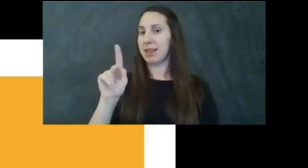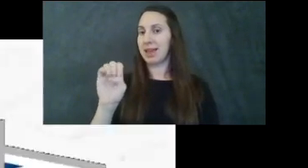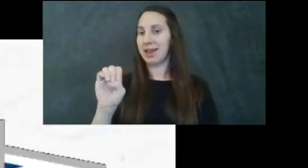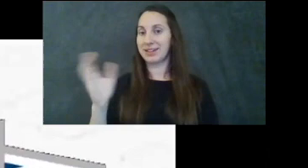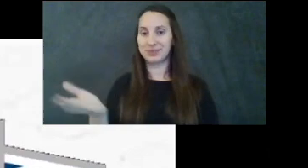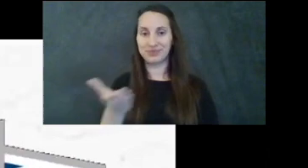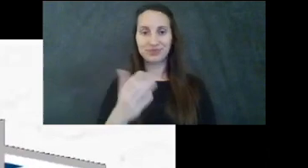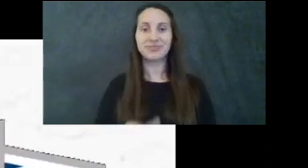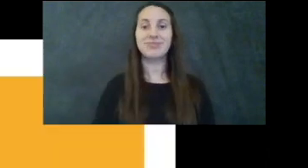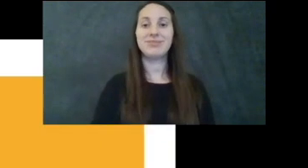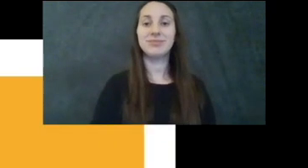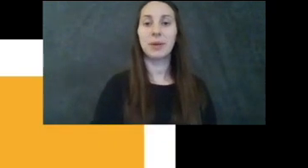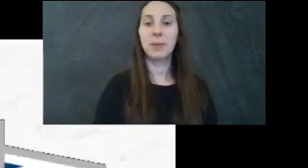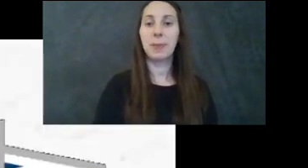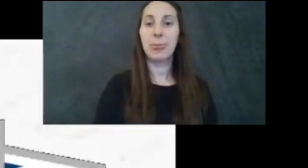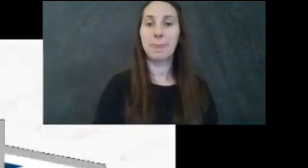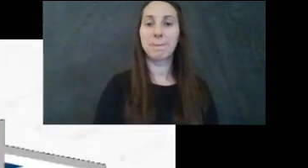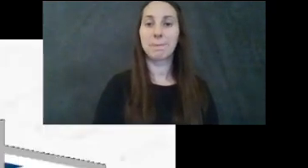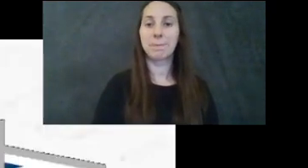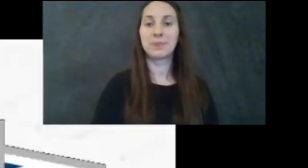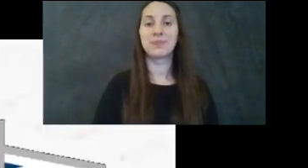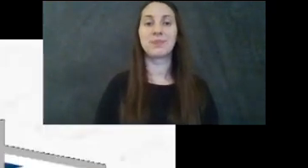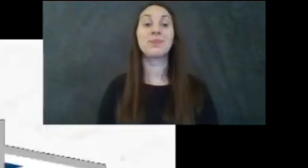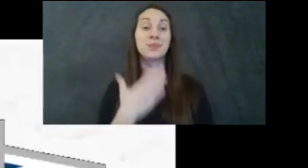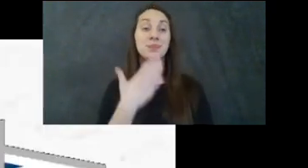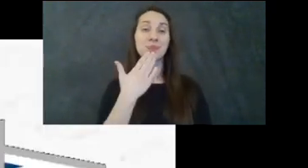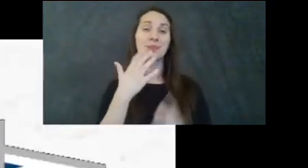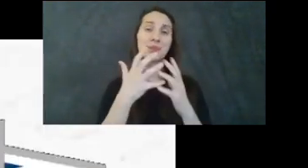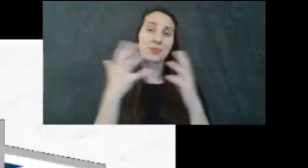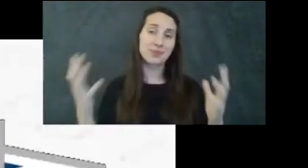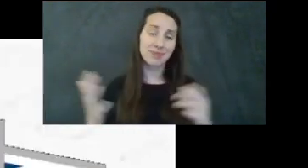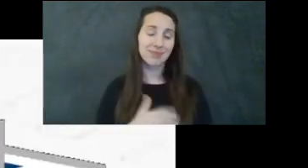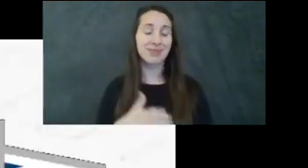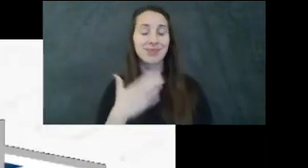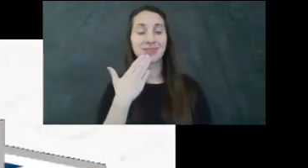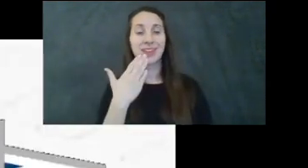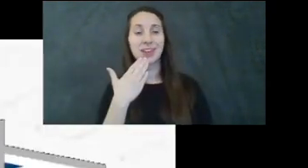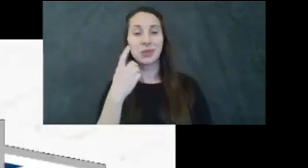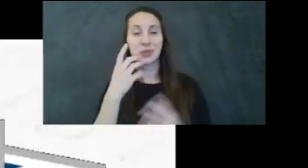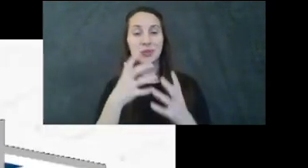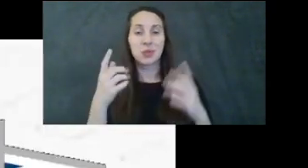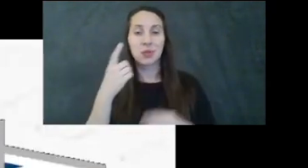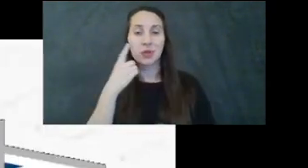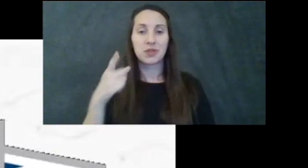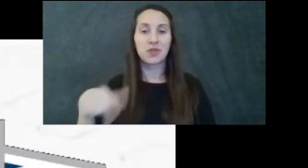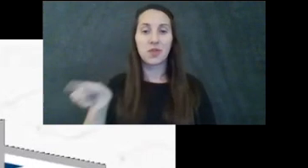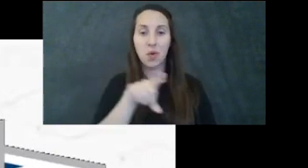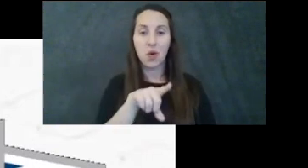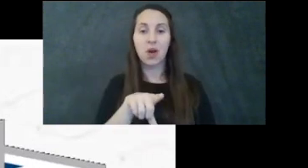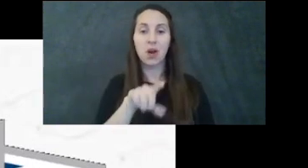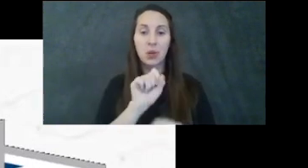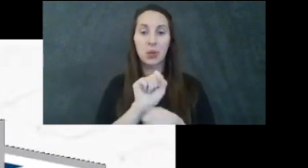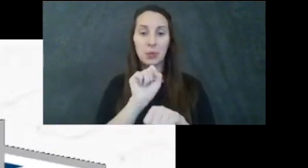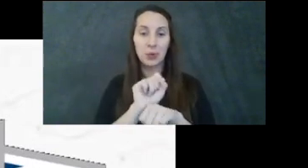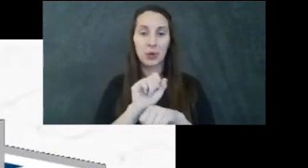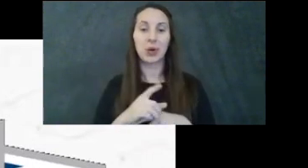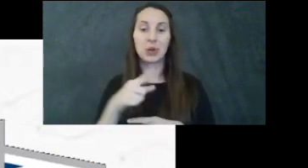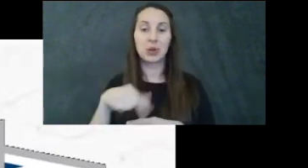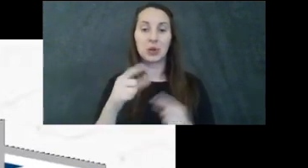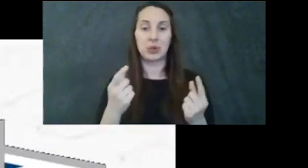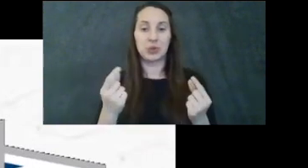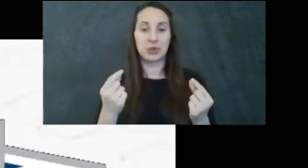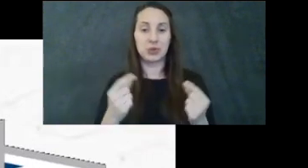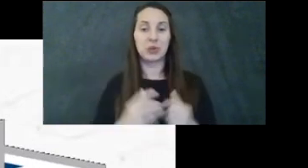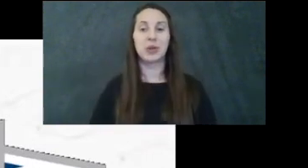And thank you so much for all of the work that you all do. And we